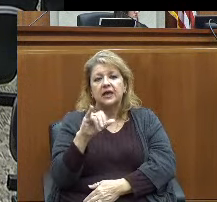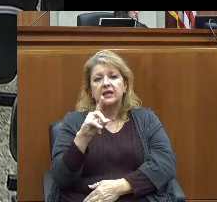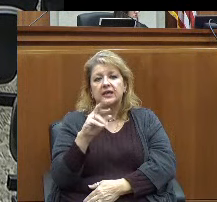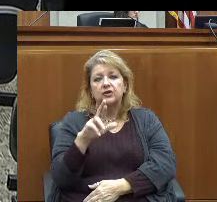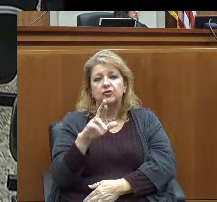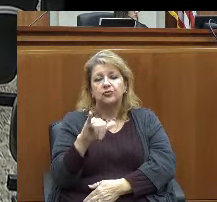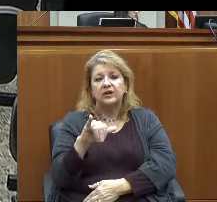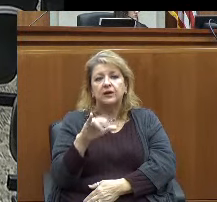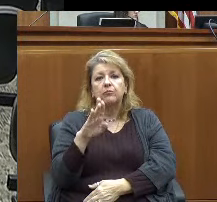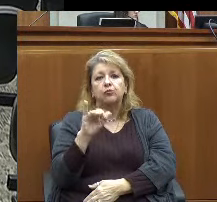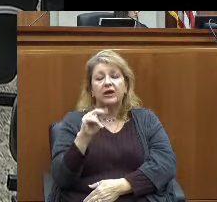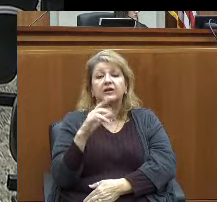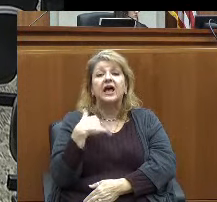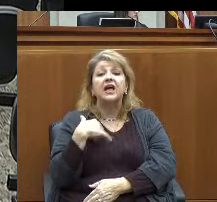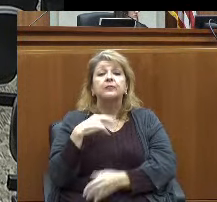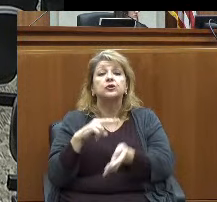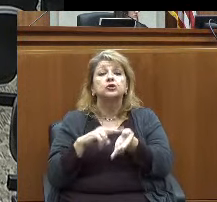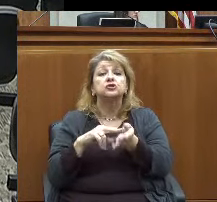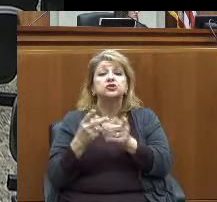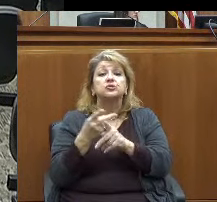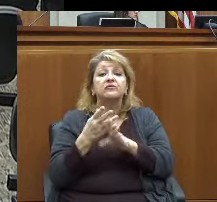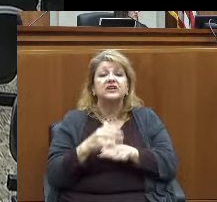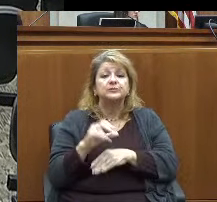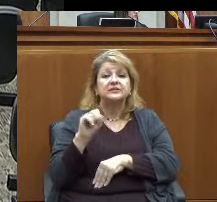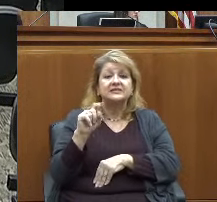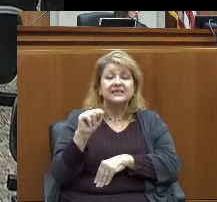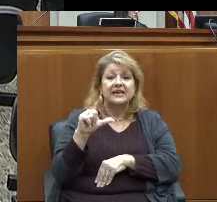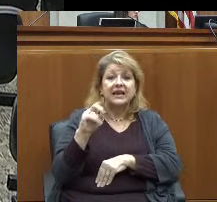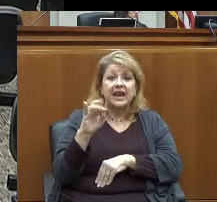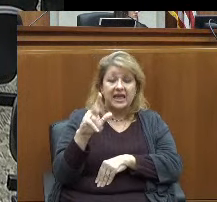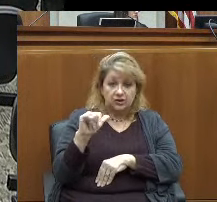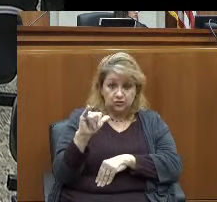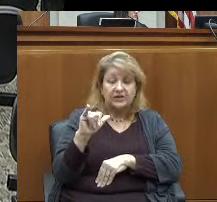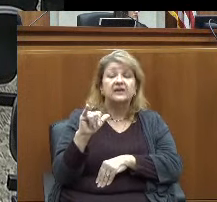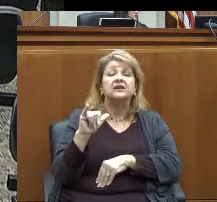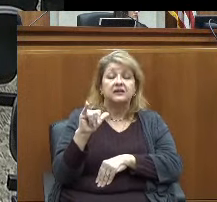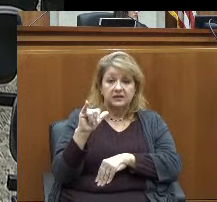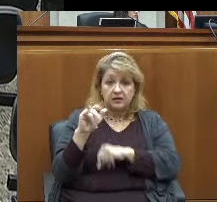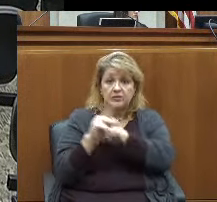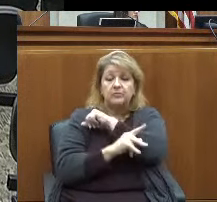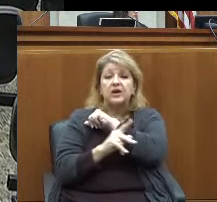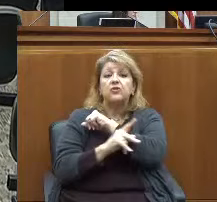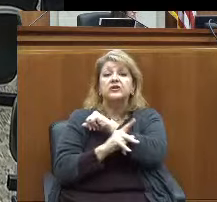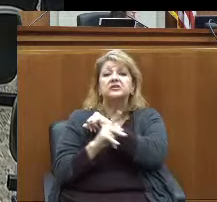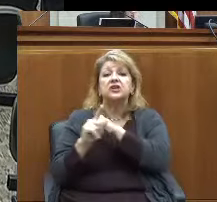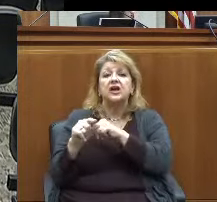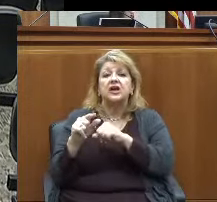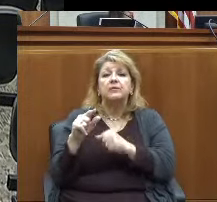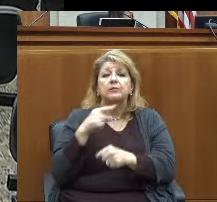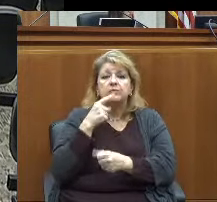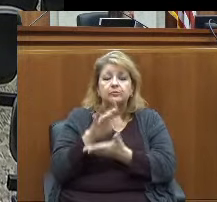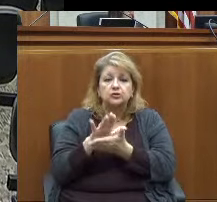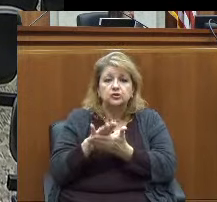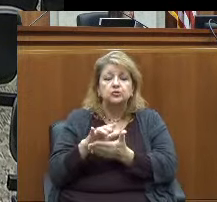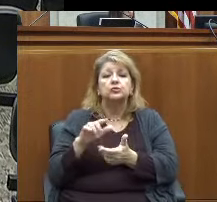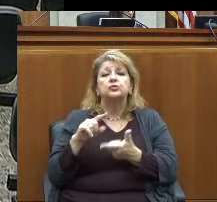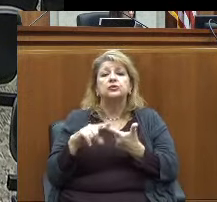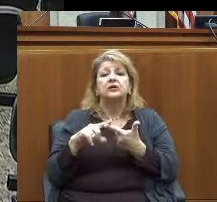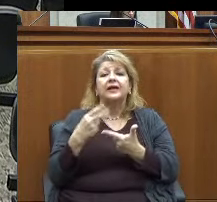nursing supervisor with St. Andrew Parish School Board System. I'm over public school nurses, Head Start nurses. I'm